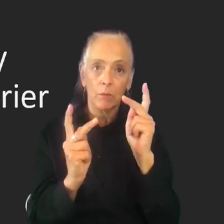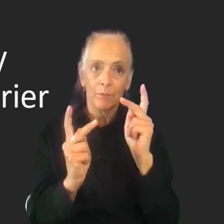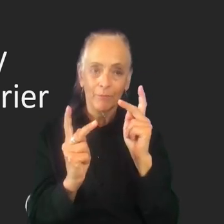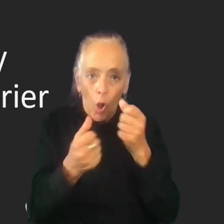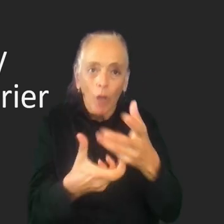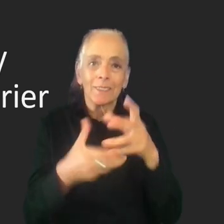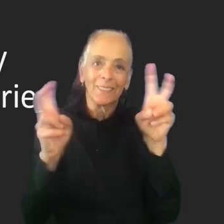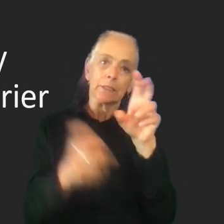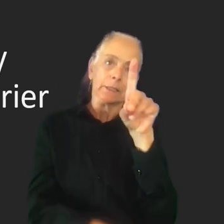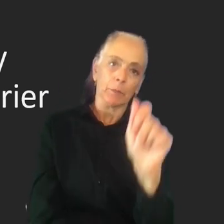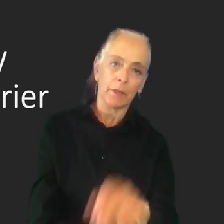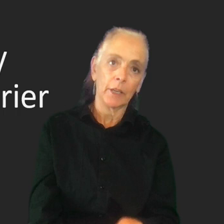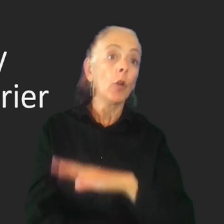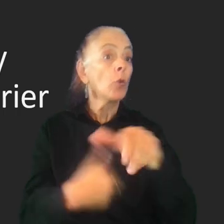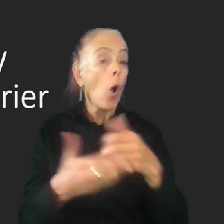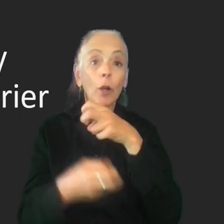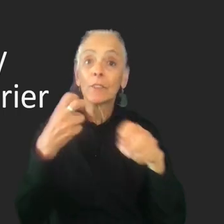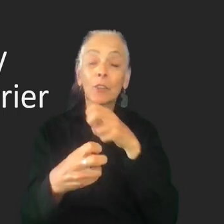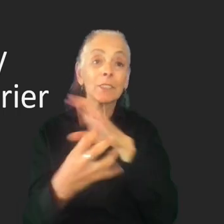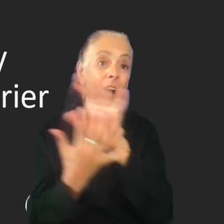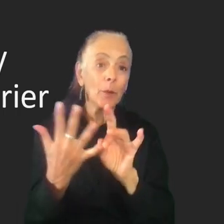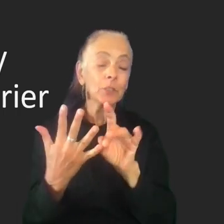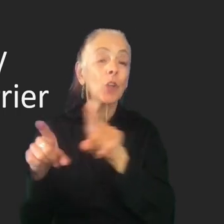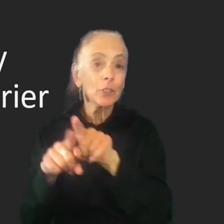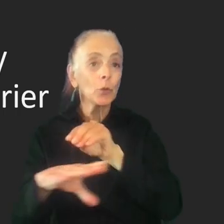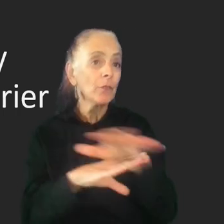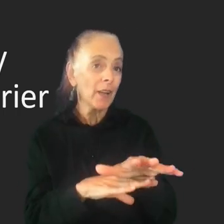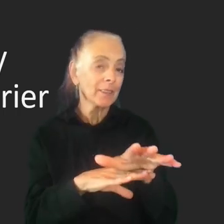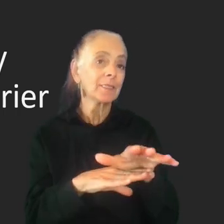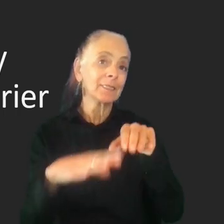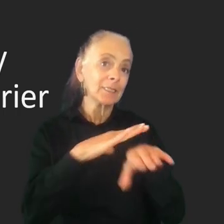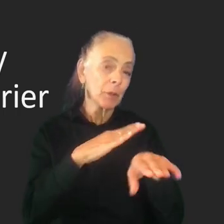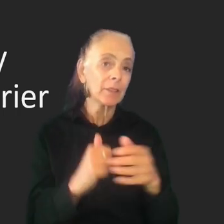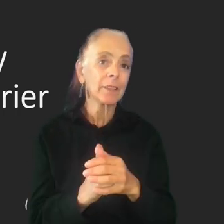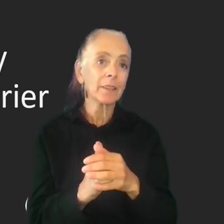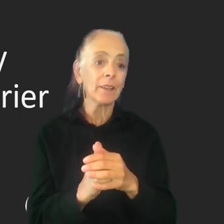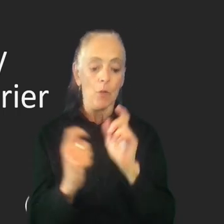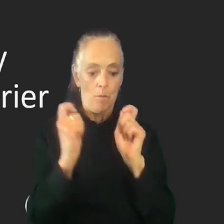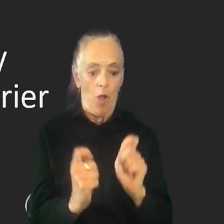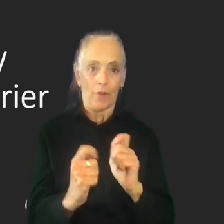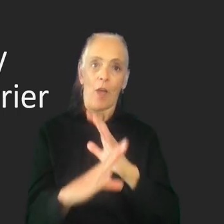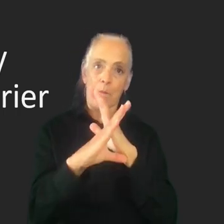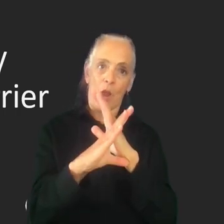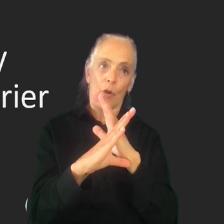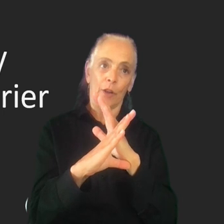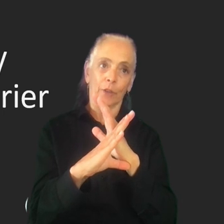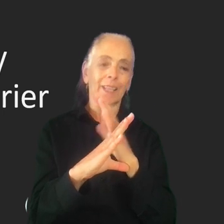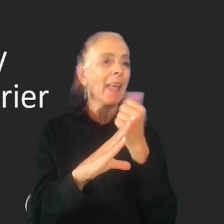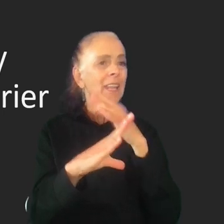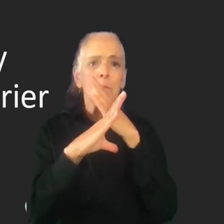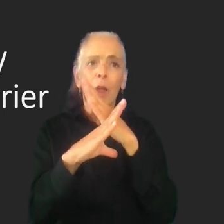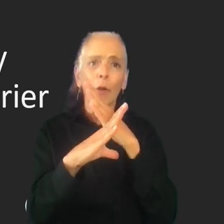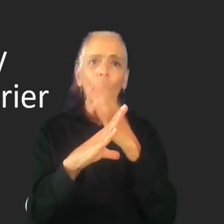as well all difficulty options affect accessibility they modify barriers and any barrier is going to be disabling